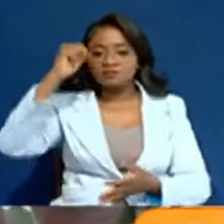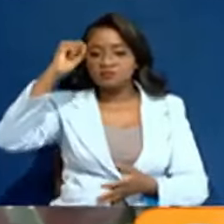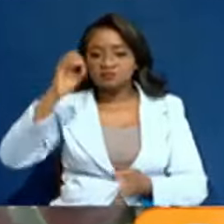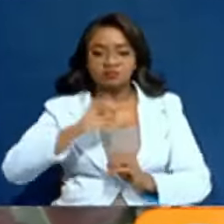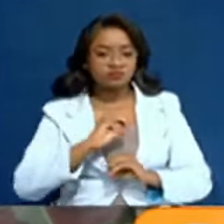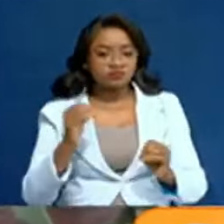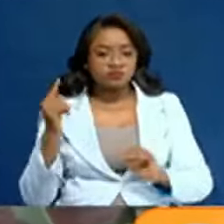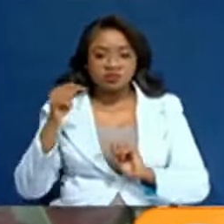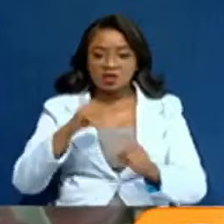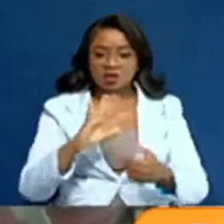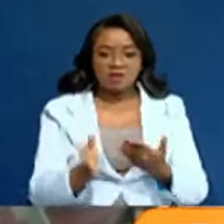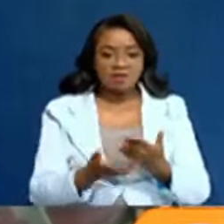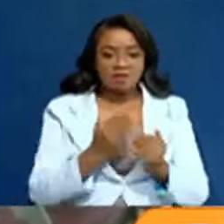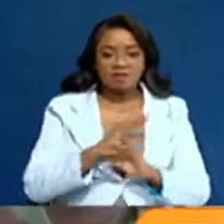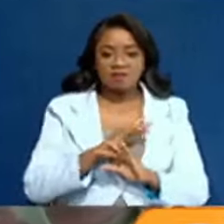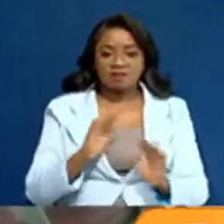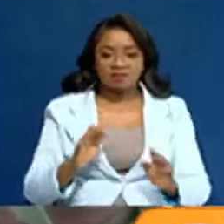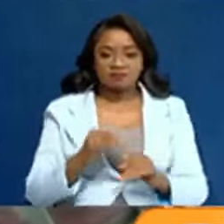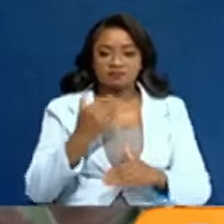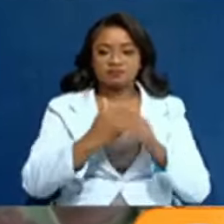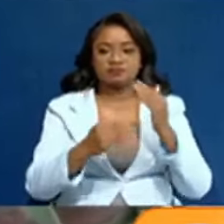missionary, amejenga mashule.